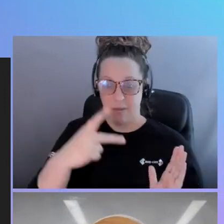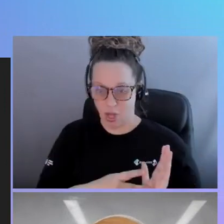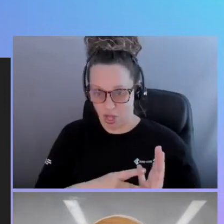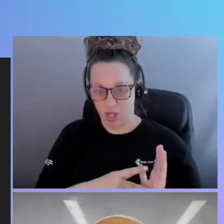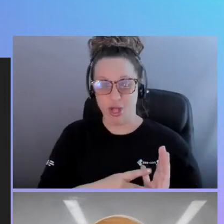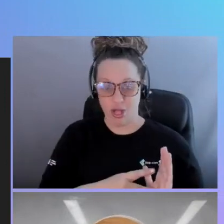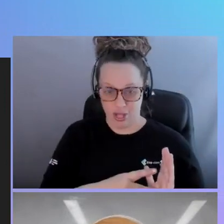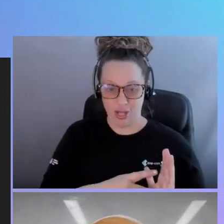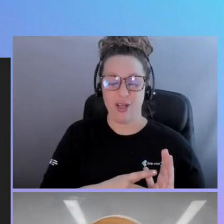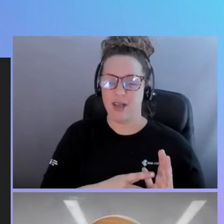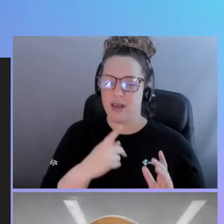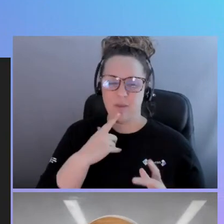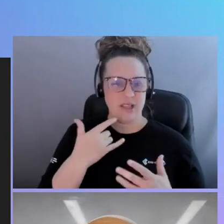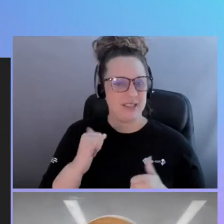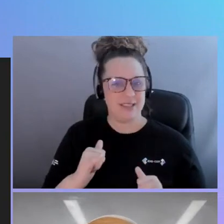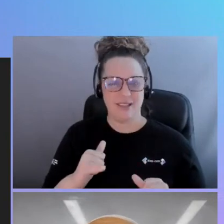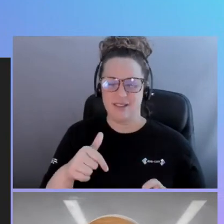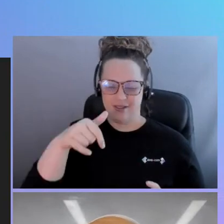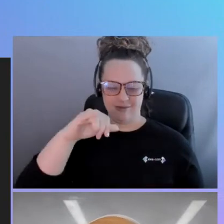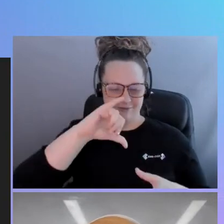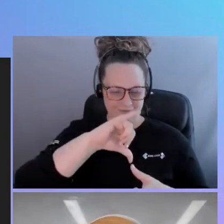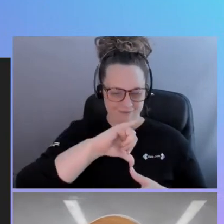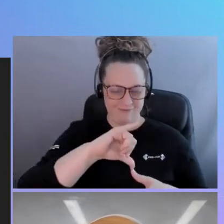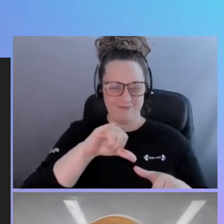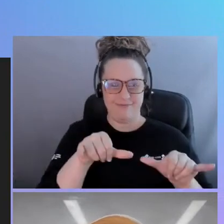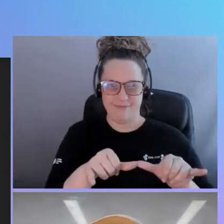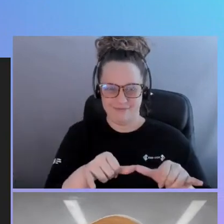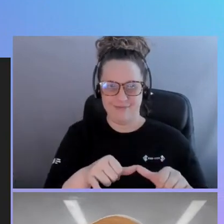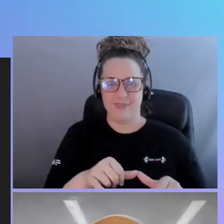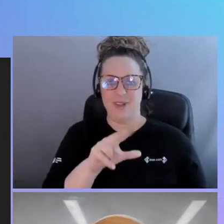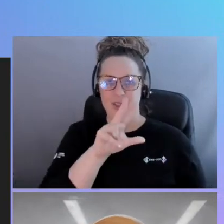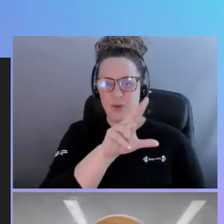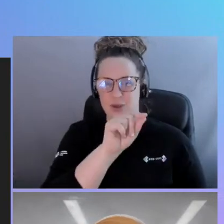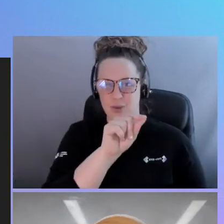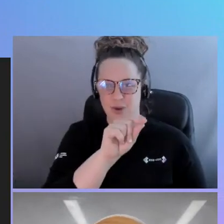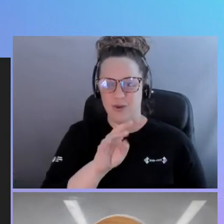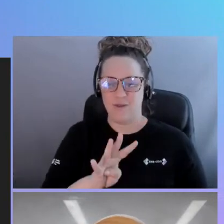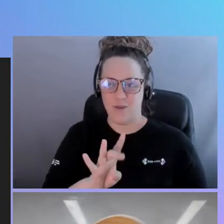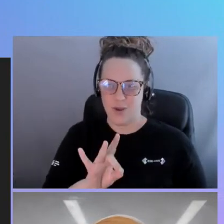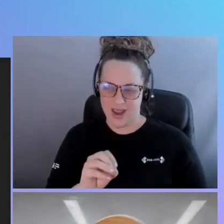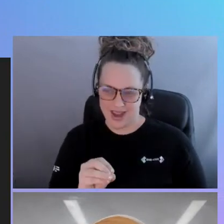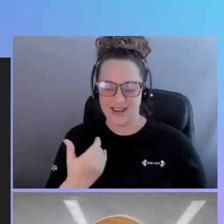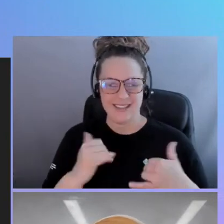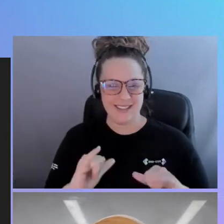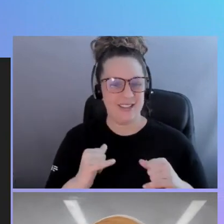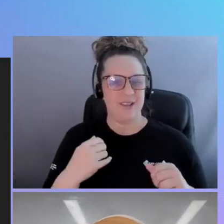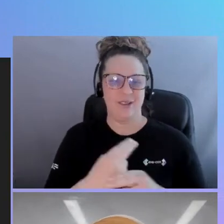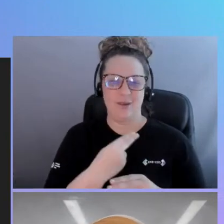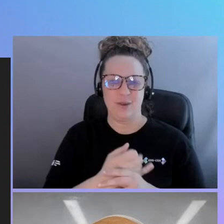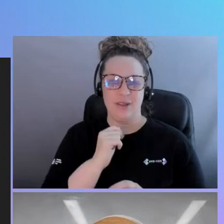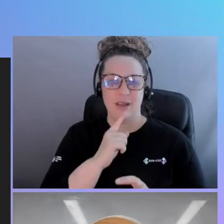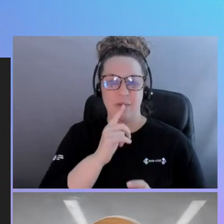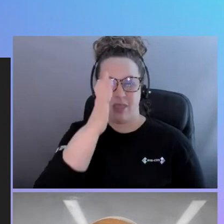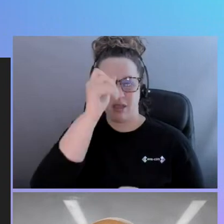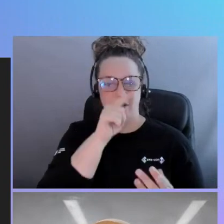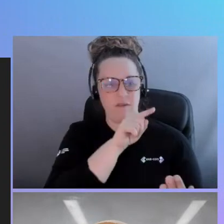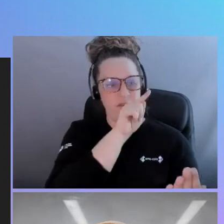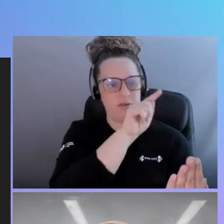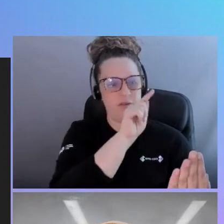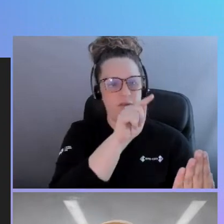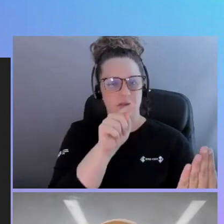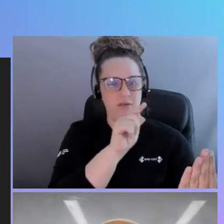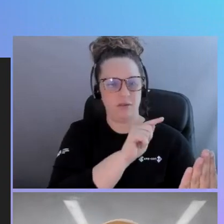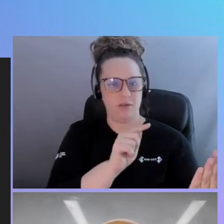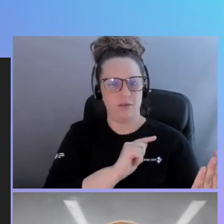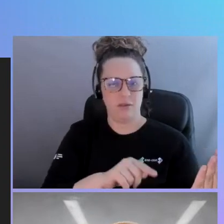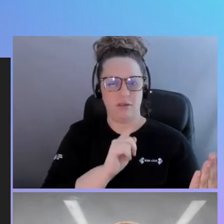with those 320 by 480 numbers. The trick was that Apple introduced the concept of points. And in the previous